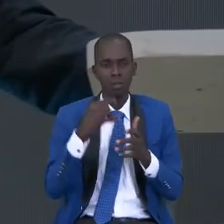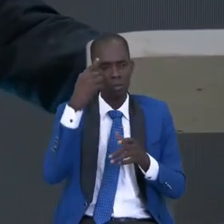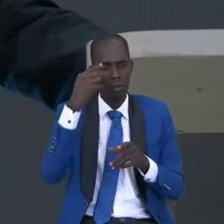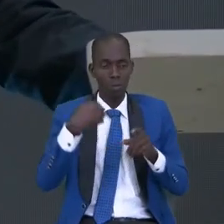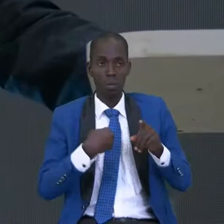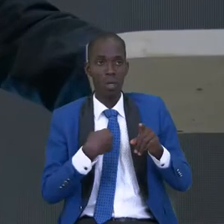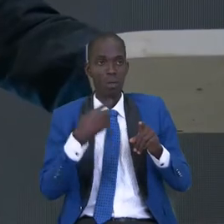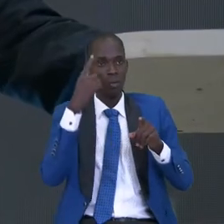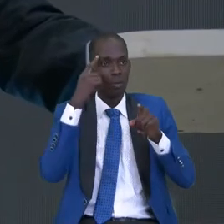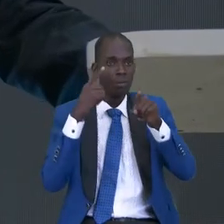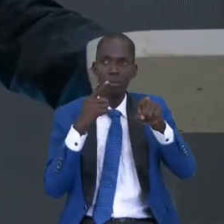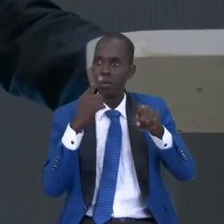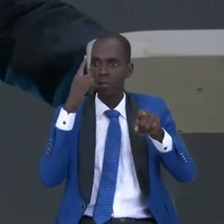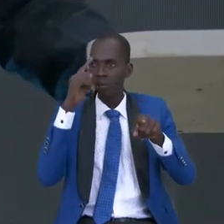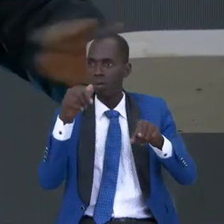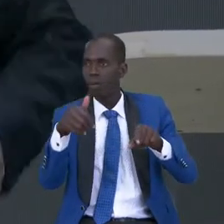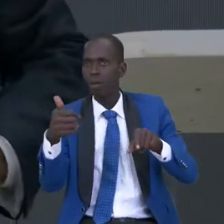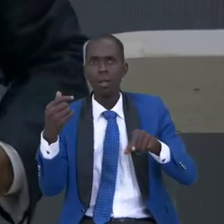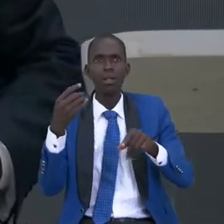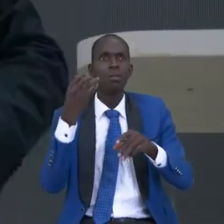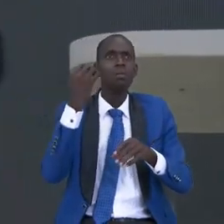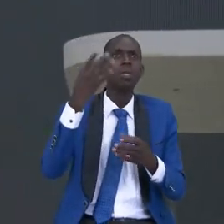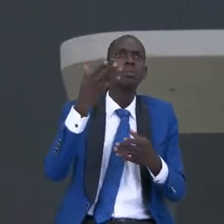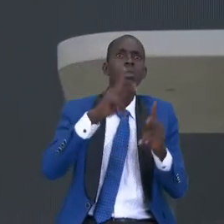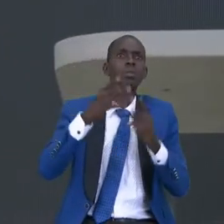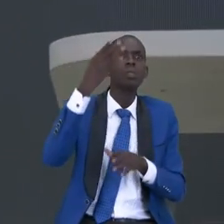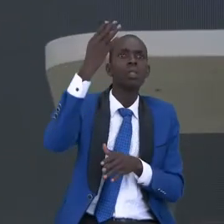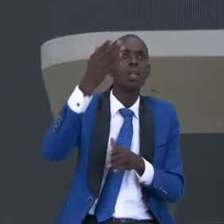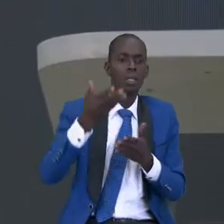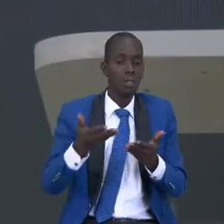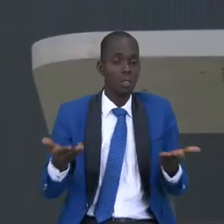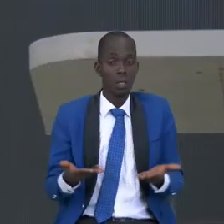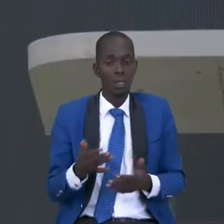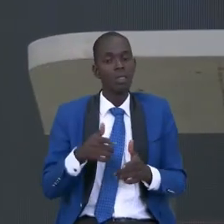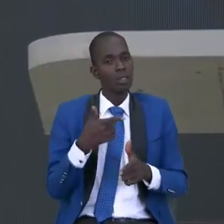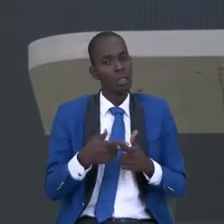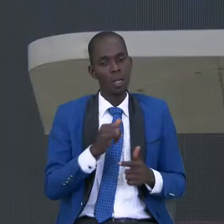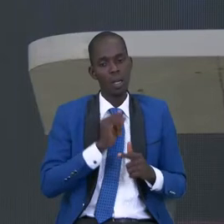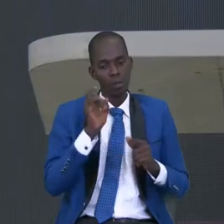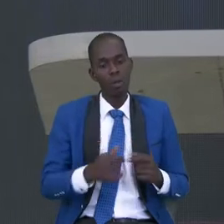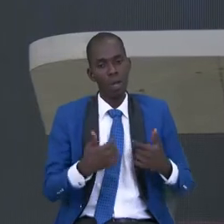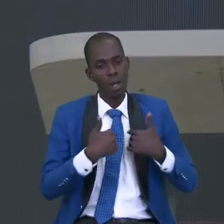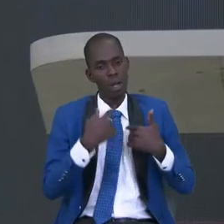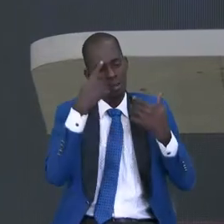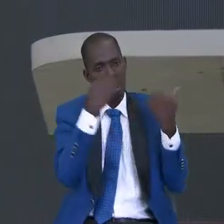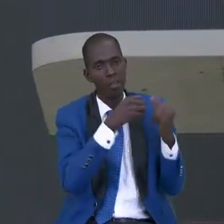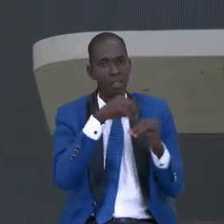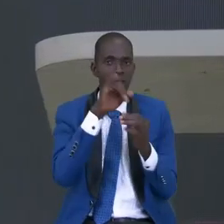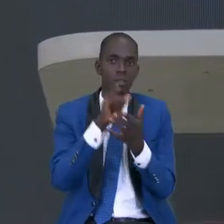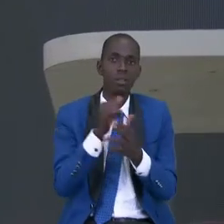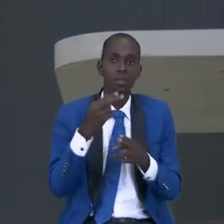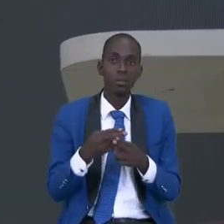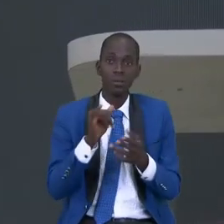for them, over there and over here. I must have faith in that name. That faith in the name